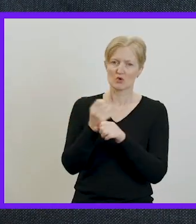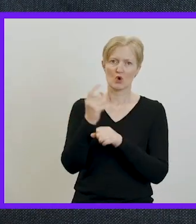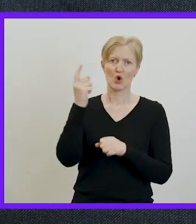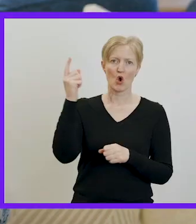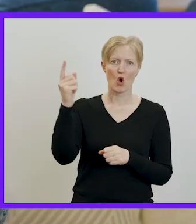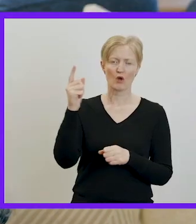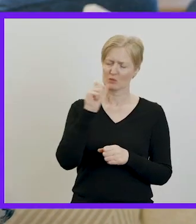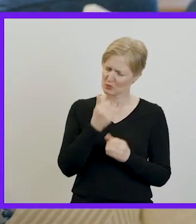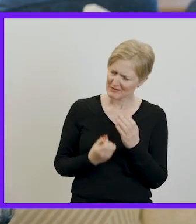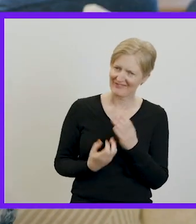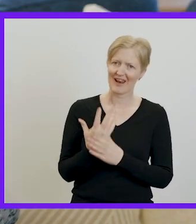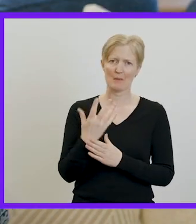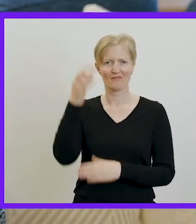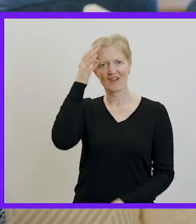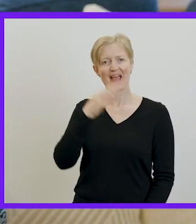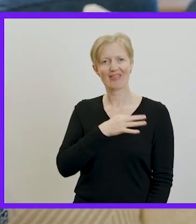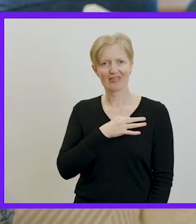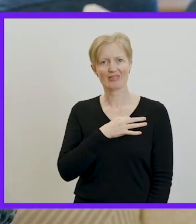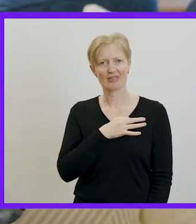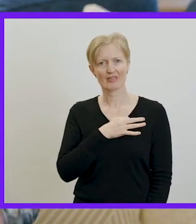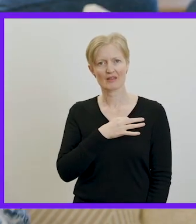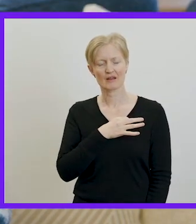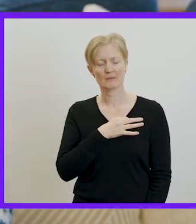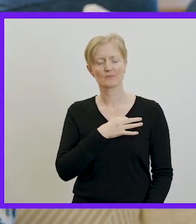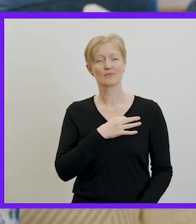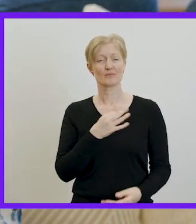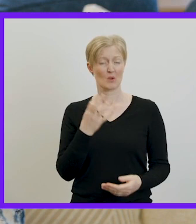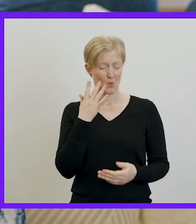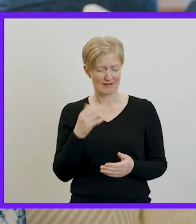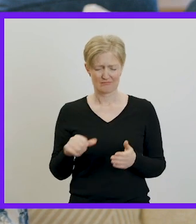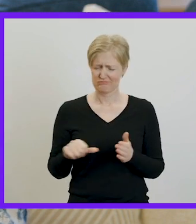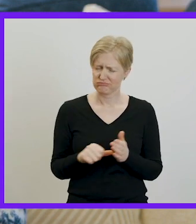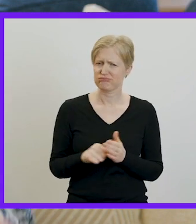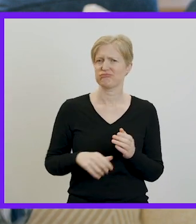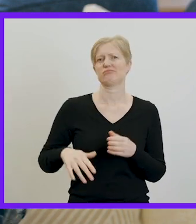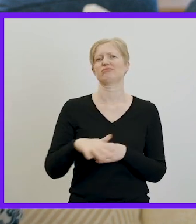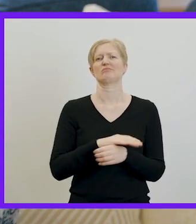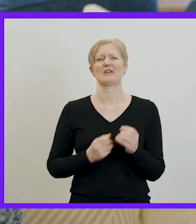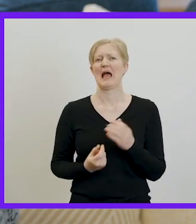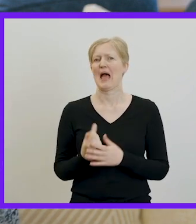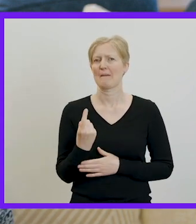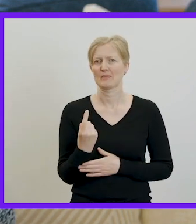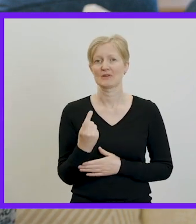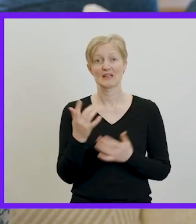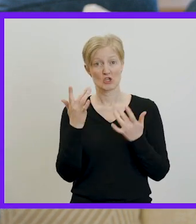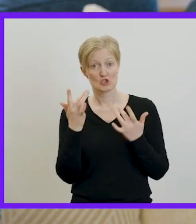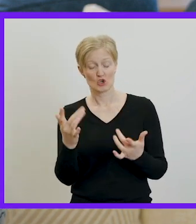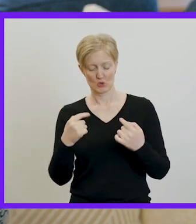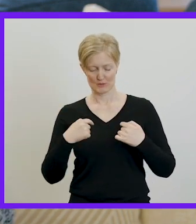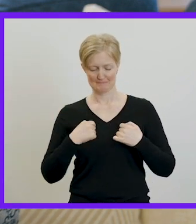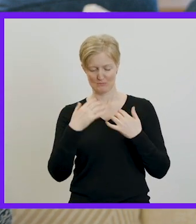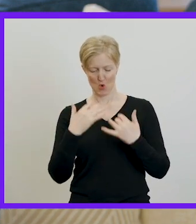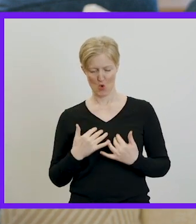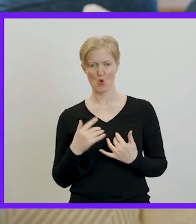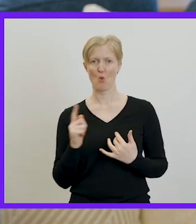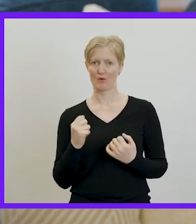into God? Will we grow in our faith? You know, when times are hard, it really shows where we